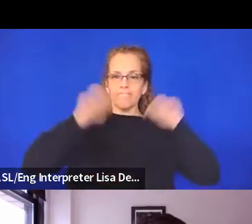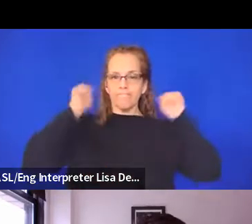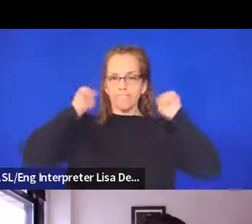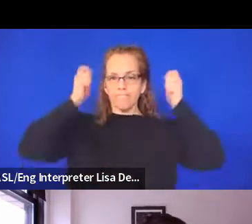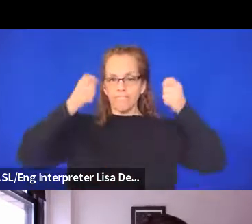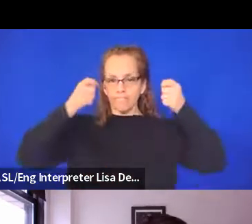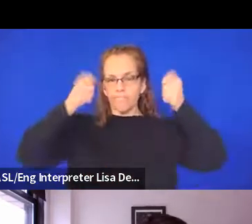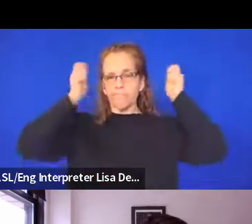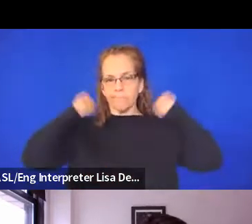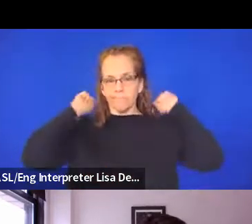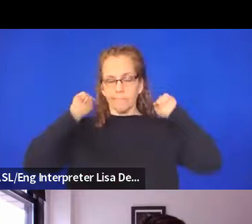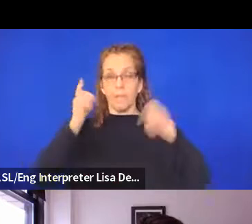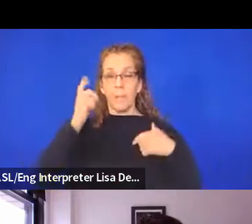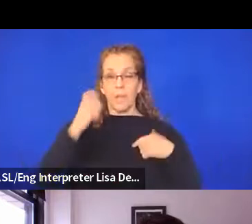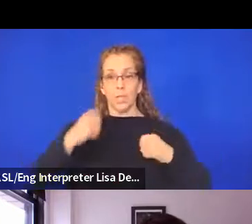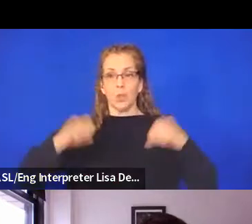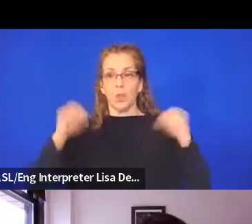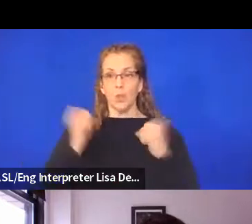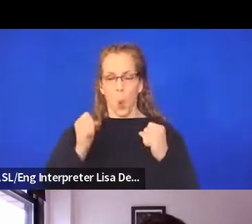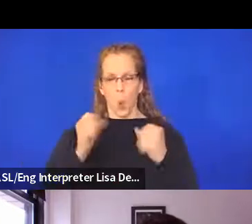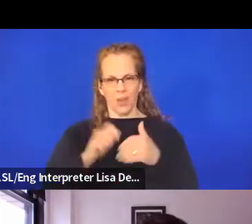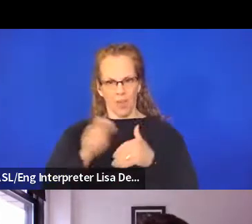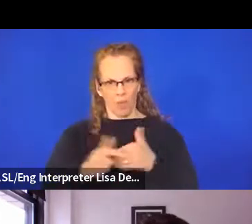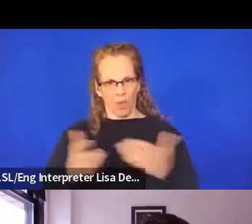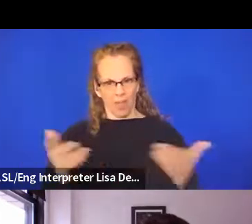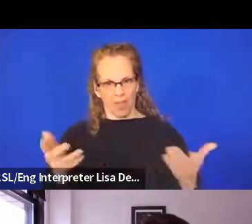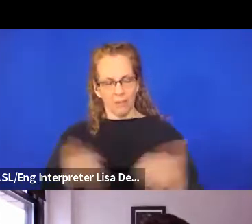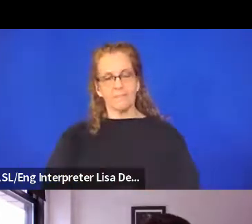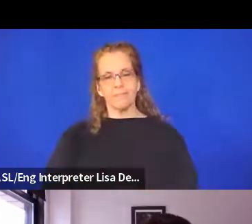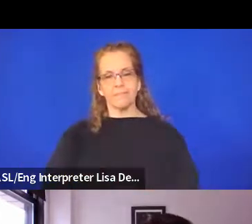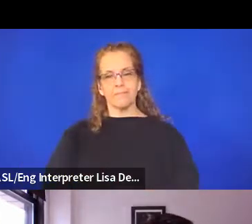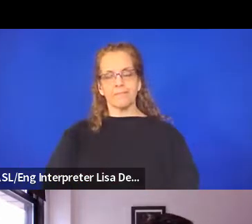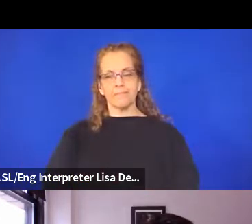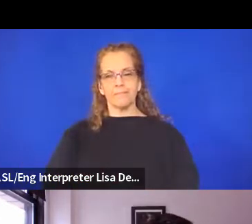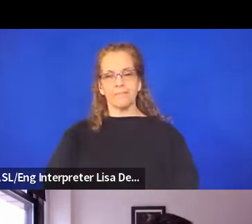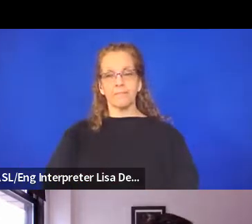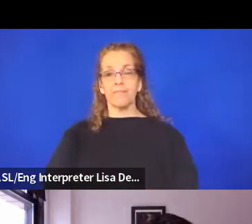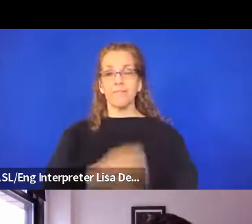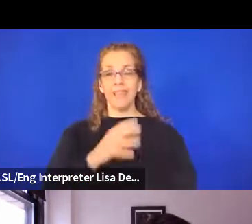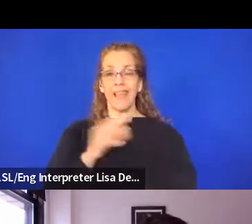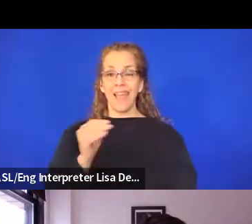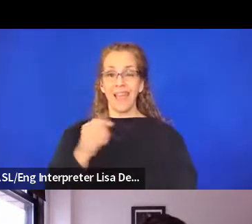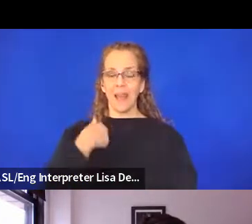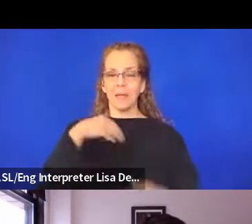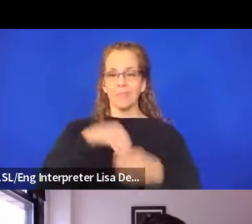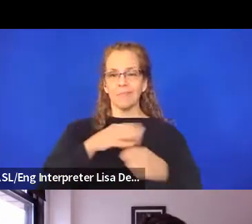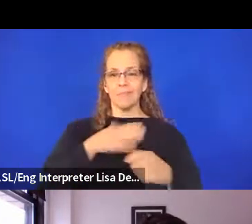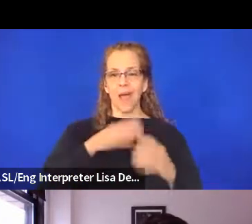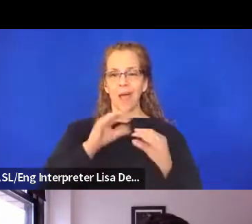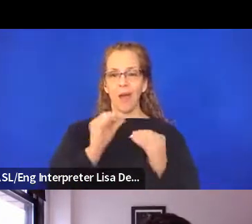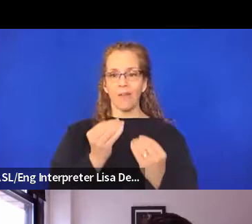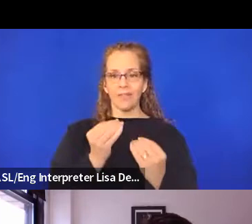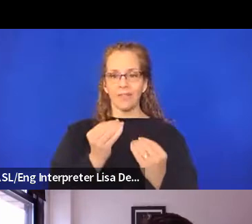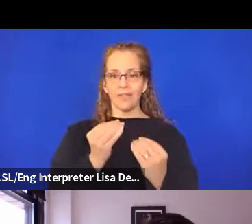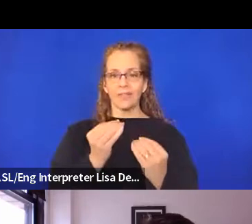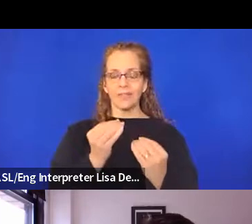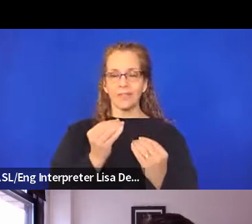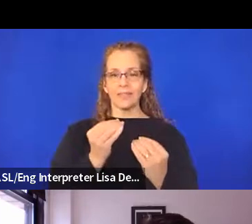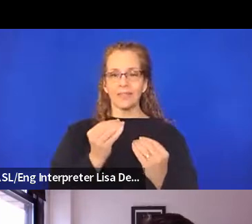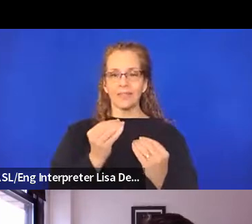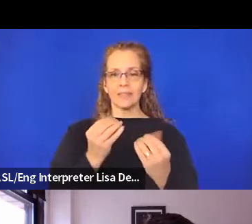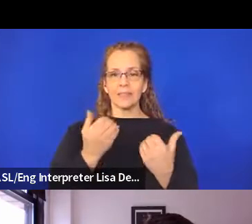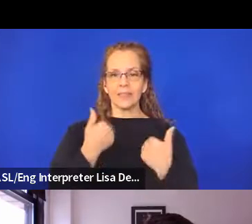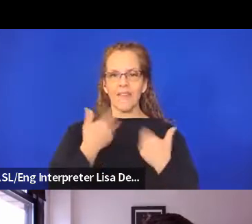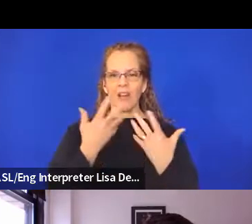because it's still too cold for April. And I am also in my office, which has a lot of